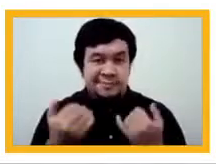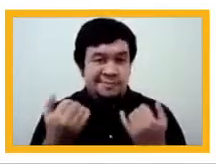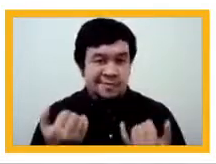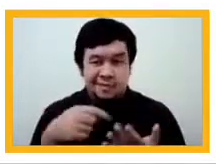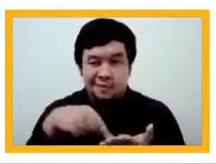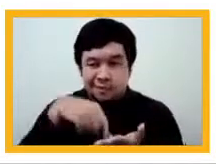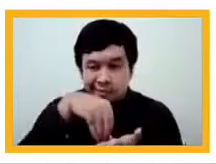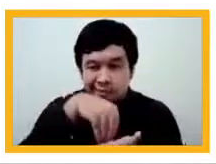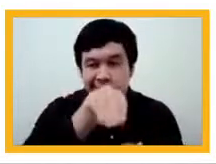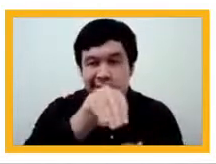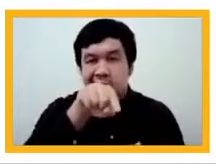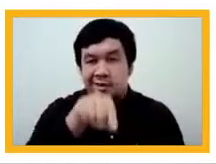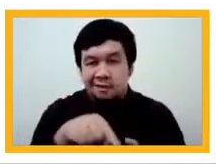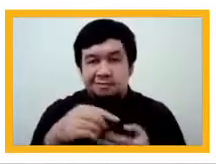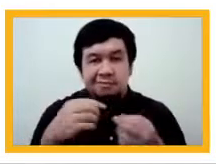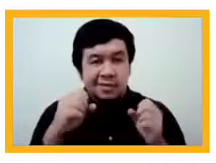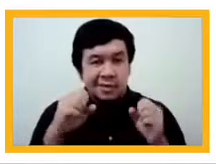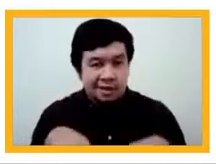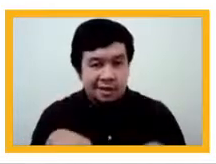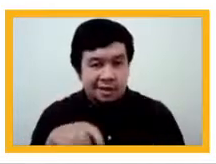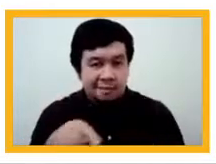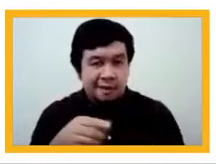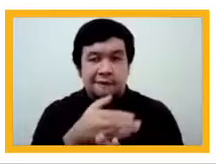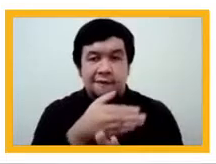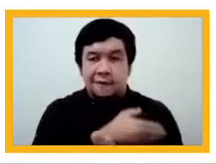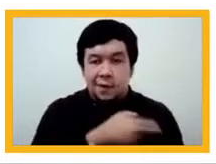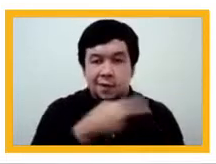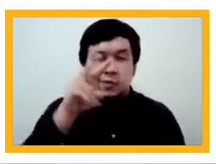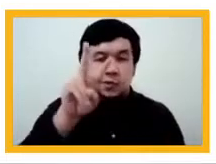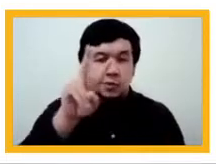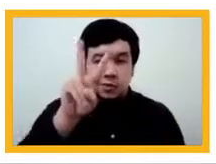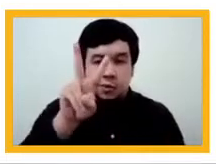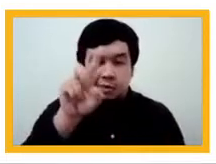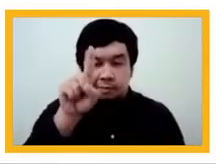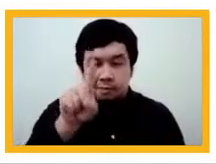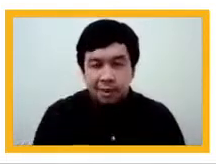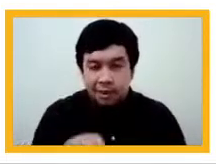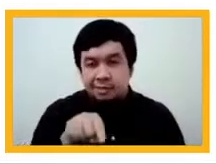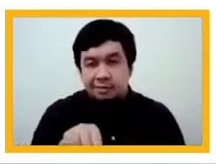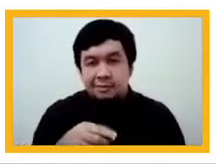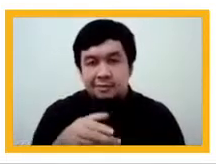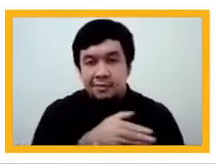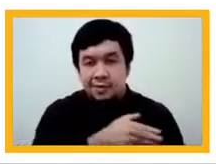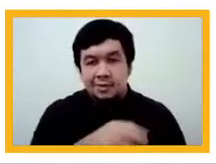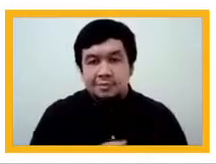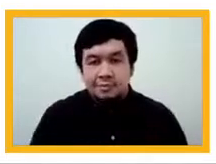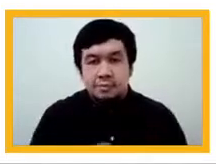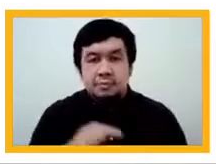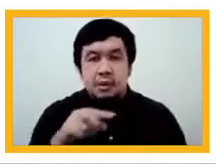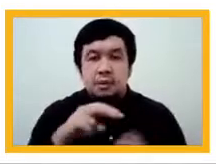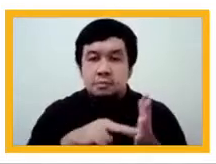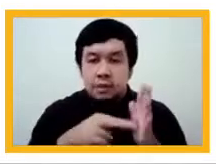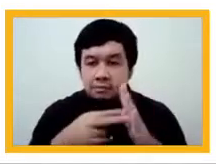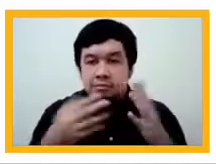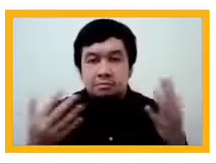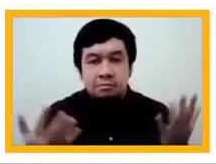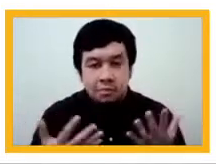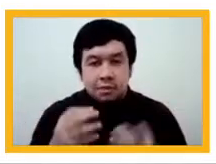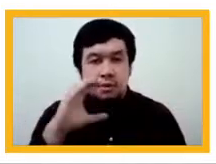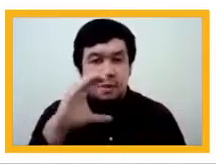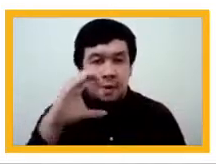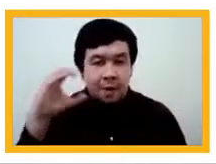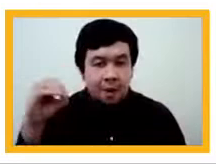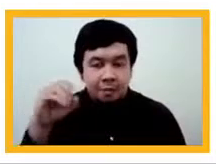will depend closely on the likelihood of labor turnover. So firms are very much afraid that other firms